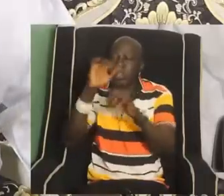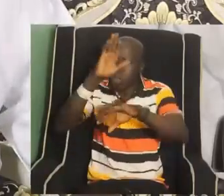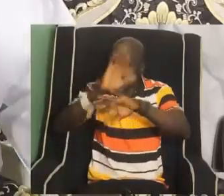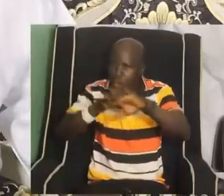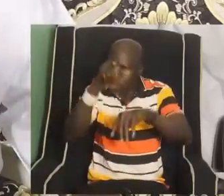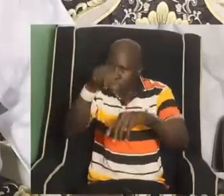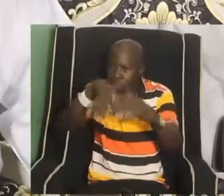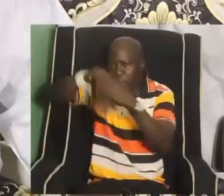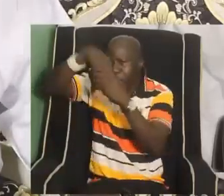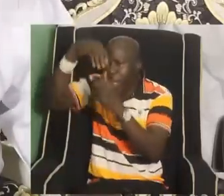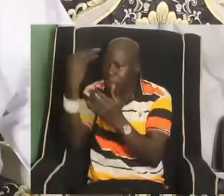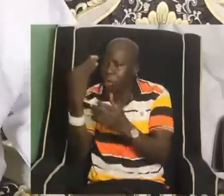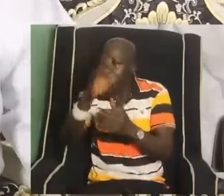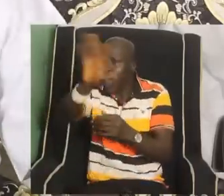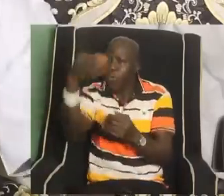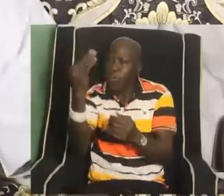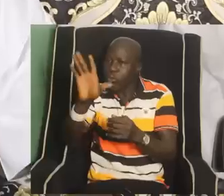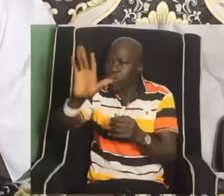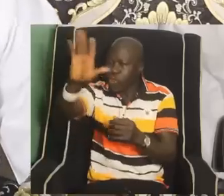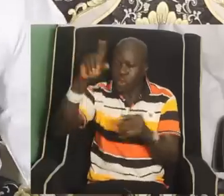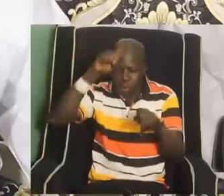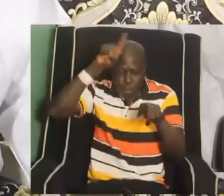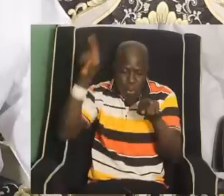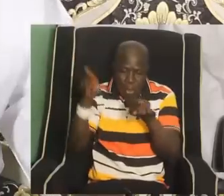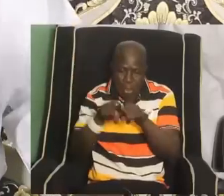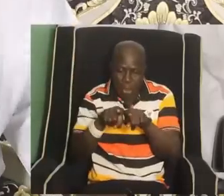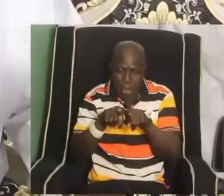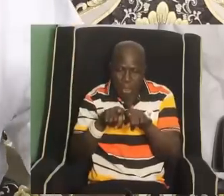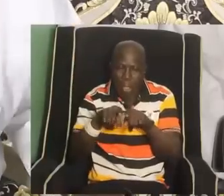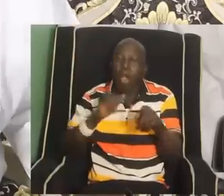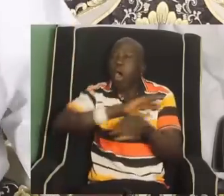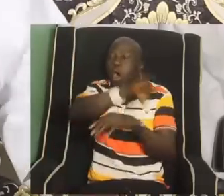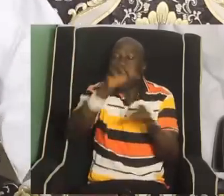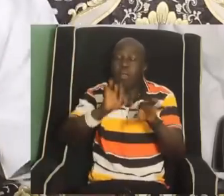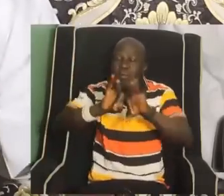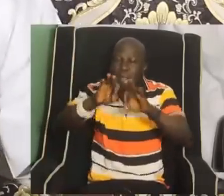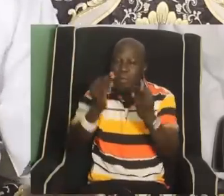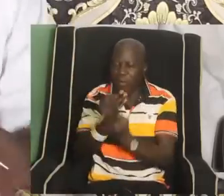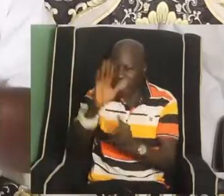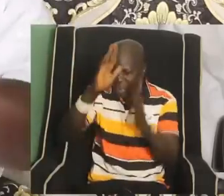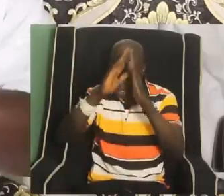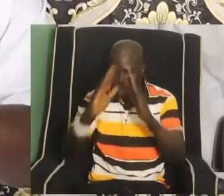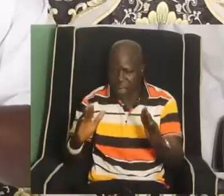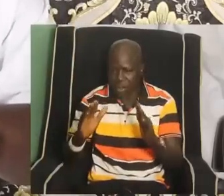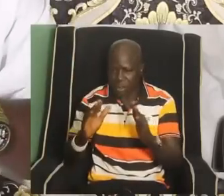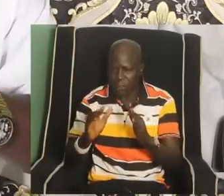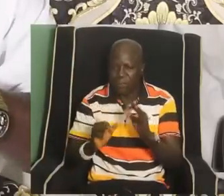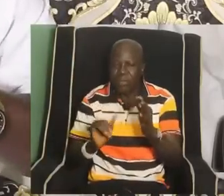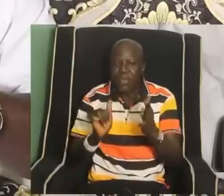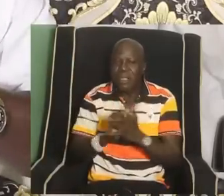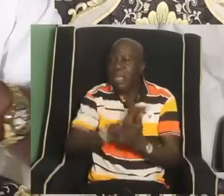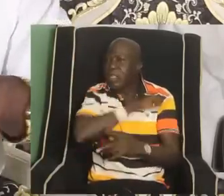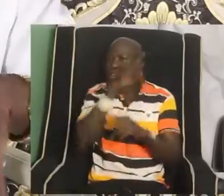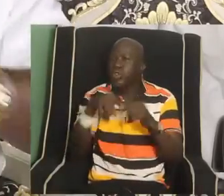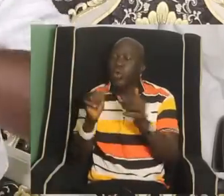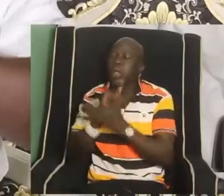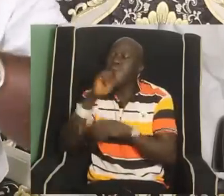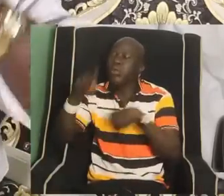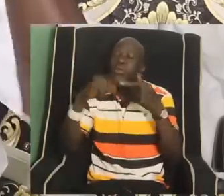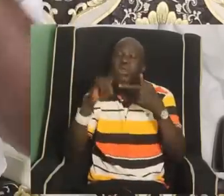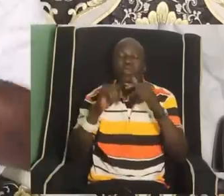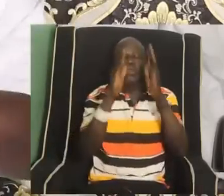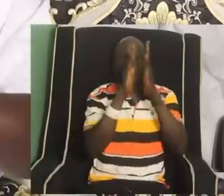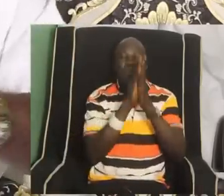ọ jáde láàrin àwọn arákùnrin rẹ. He wants to call you out from your brethren. Láàrin ilé bàbá rẹ. In your father's house. Omi téèyàn bá ń lọ sí gbọ̀ngàdúrà báyìí,